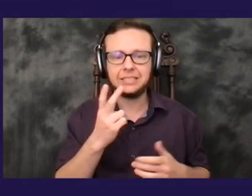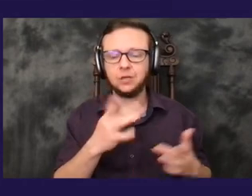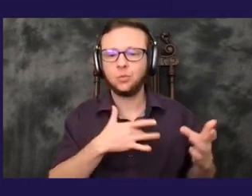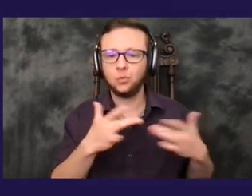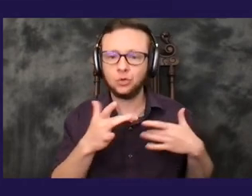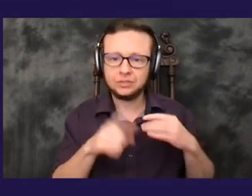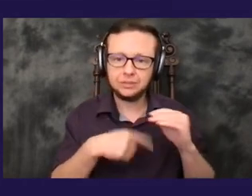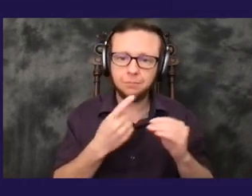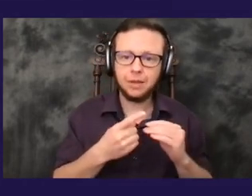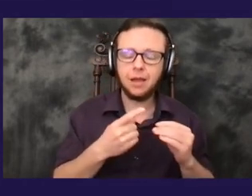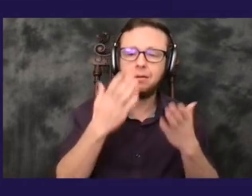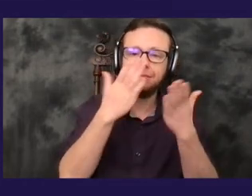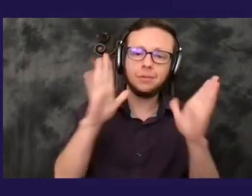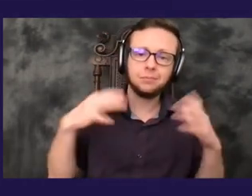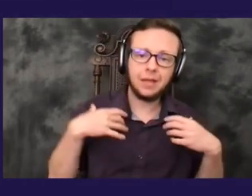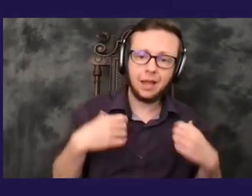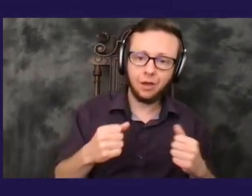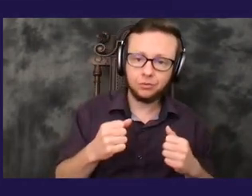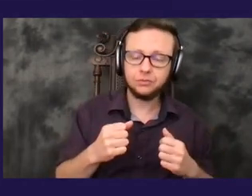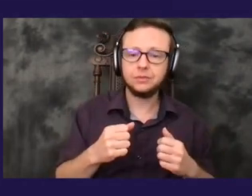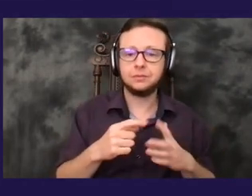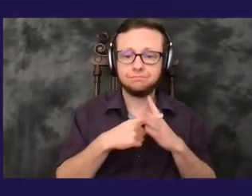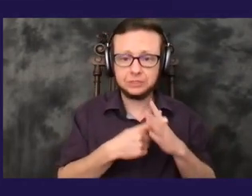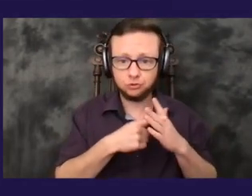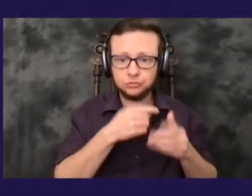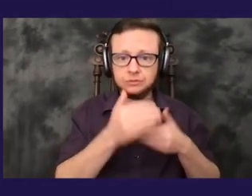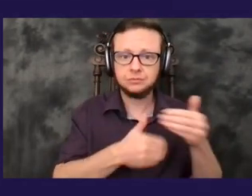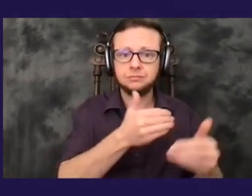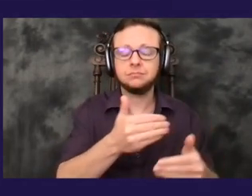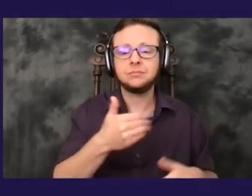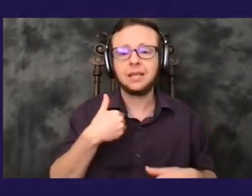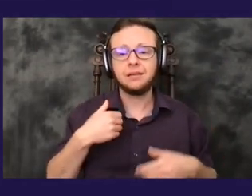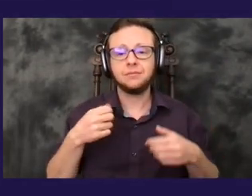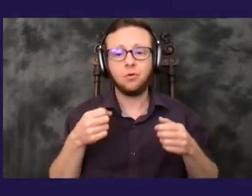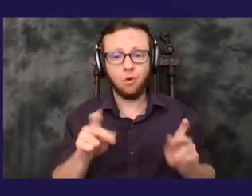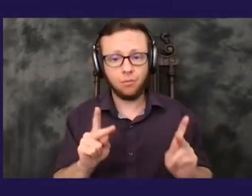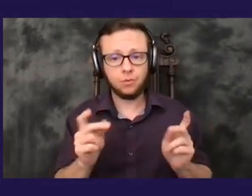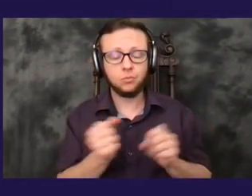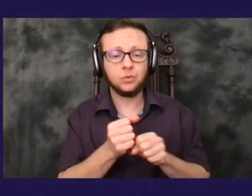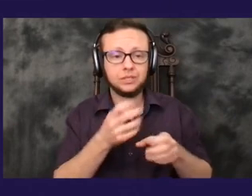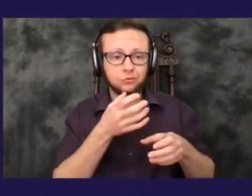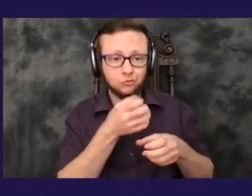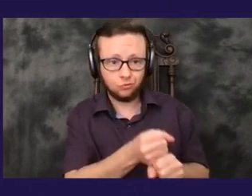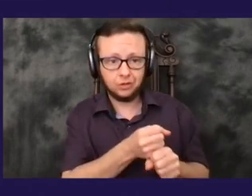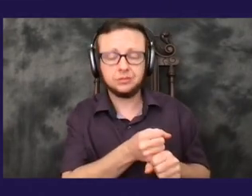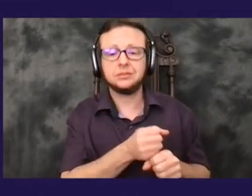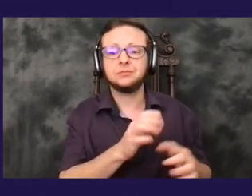about. We have an opportunity with trusted relationship that is local and on the ground